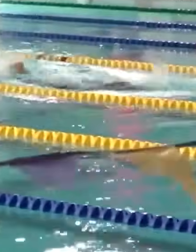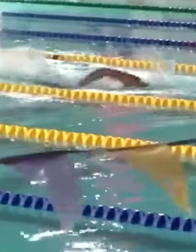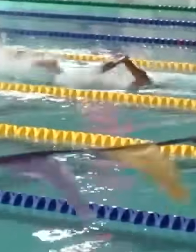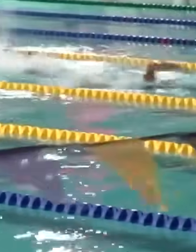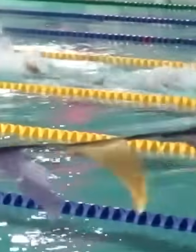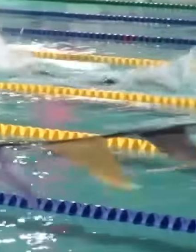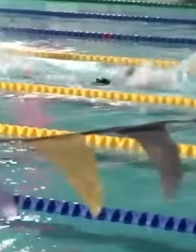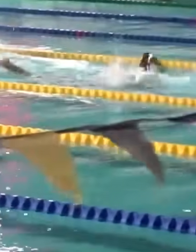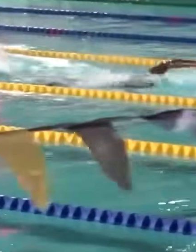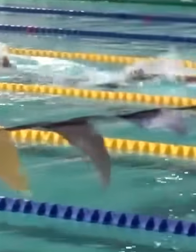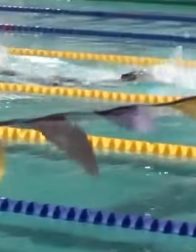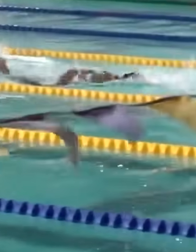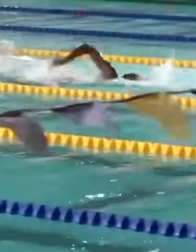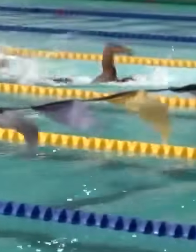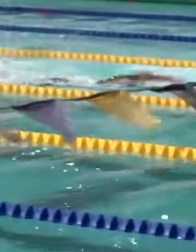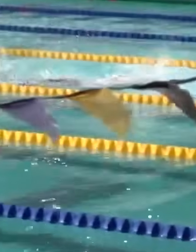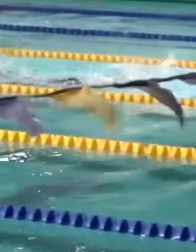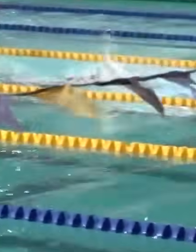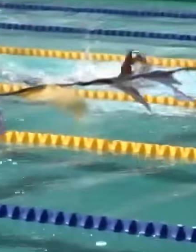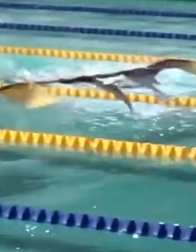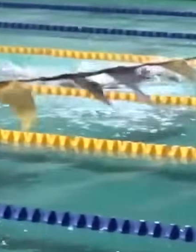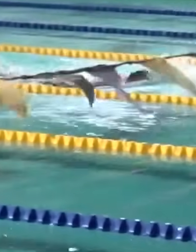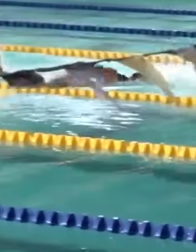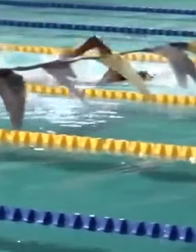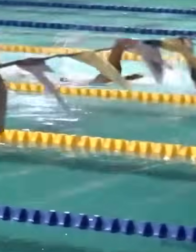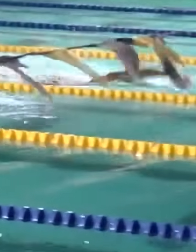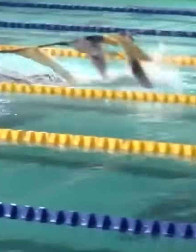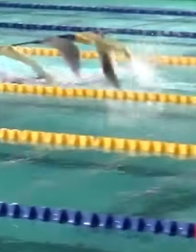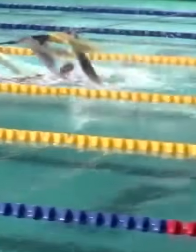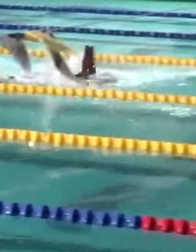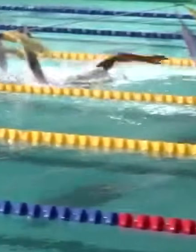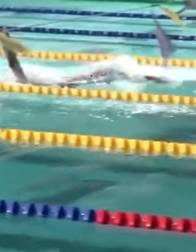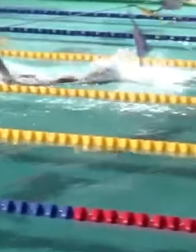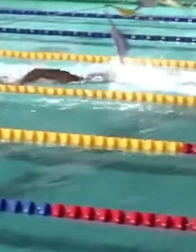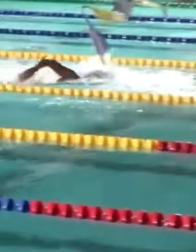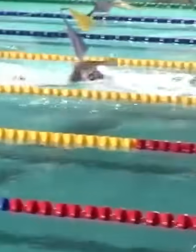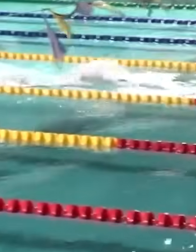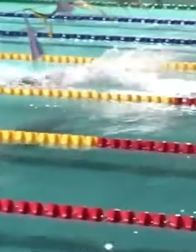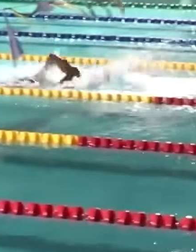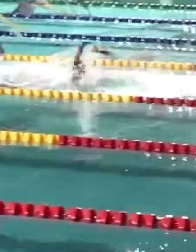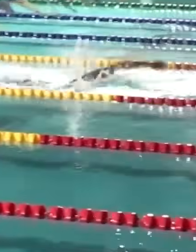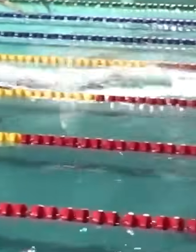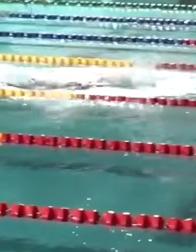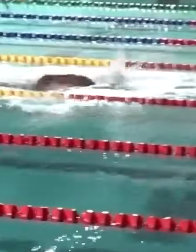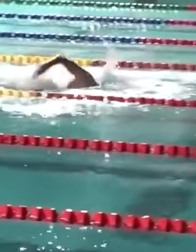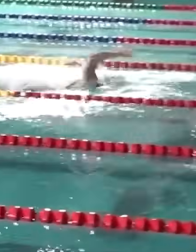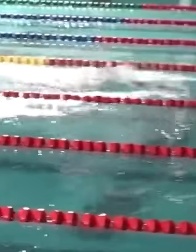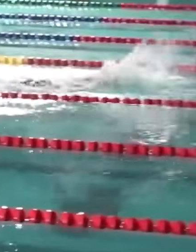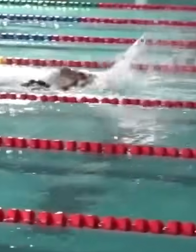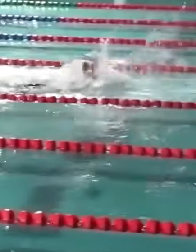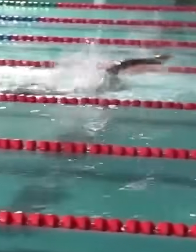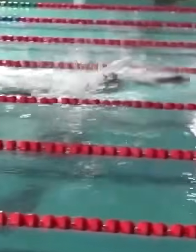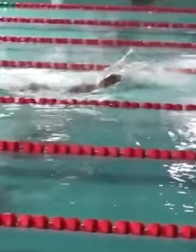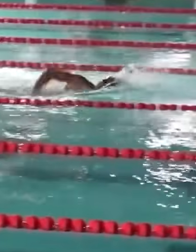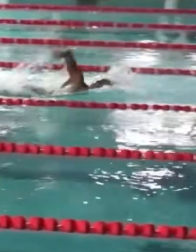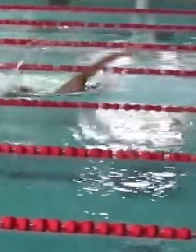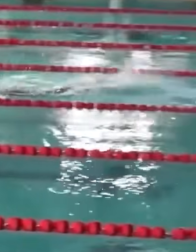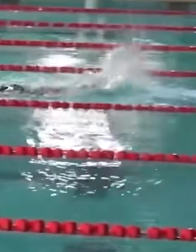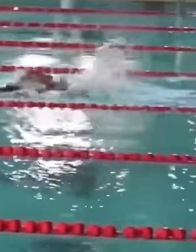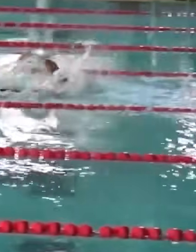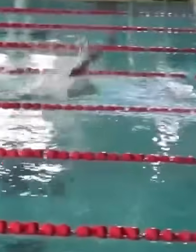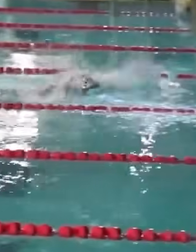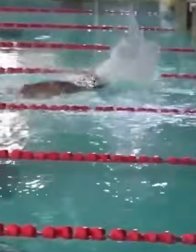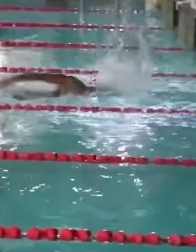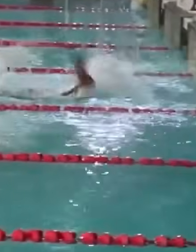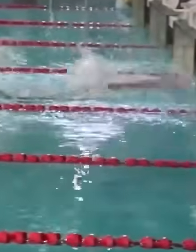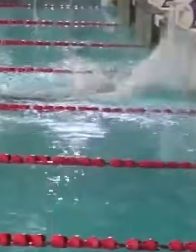surging Layla McIntyre of Pirate Swim Club. Mears with the winning time of 4 minutes